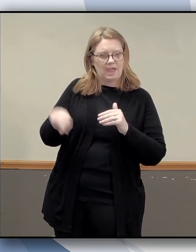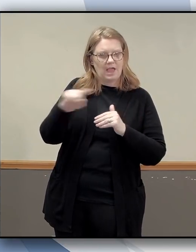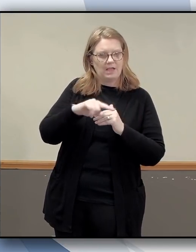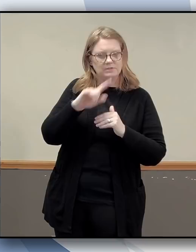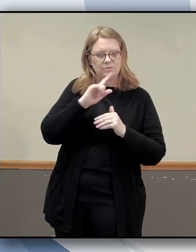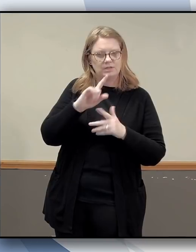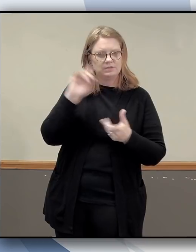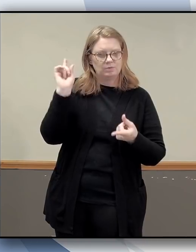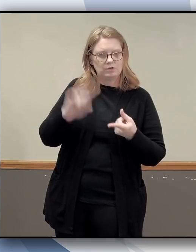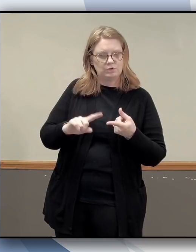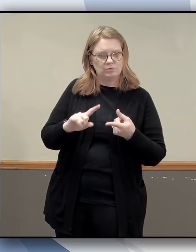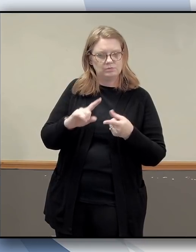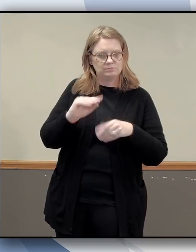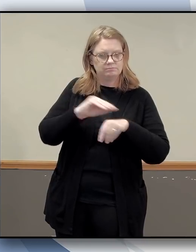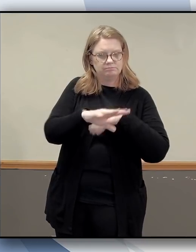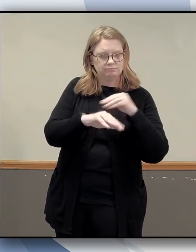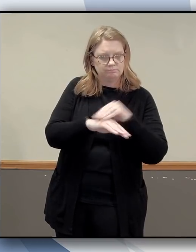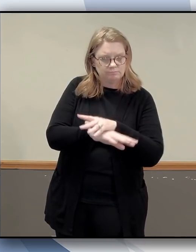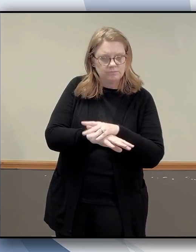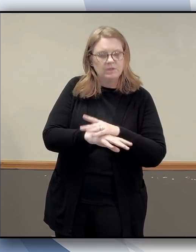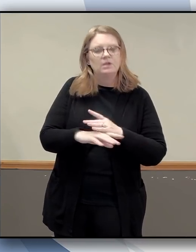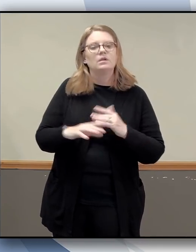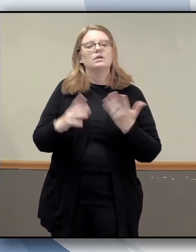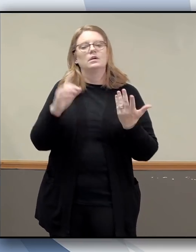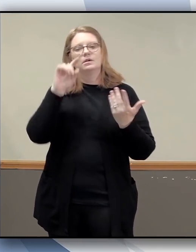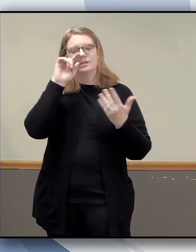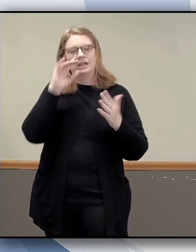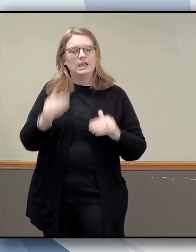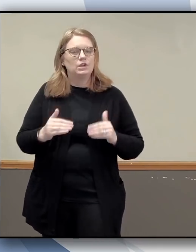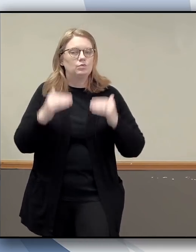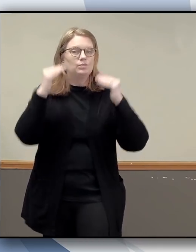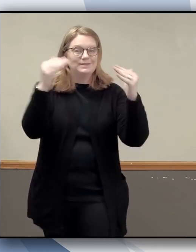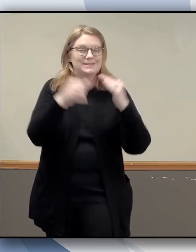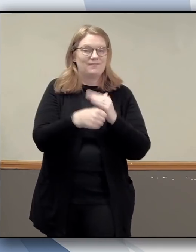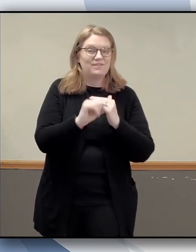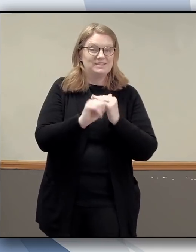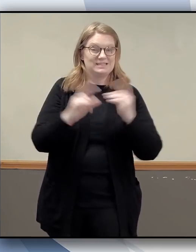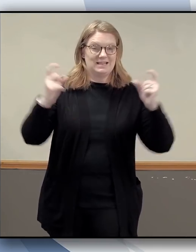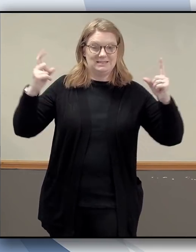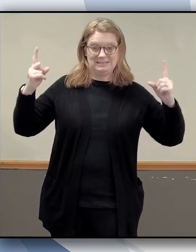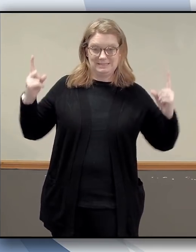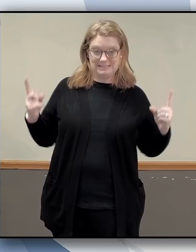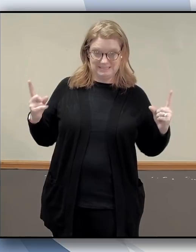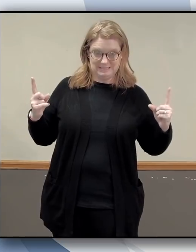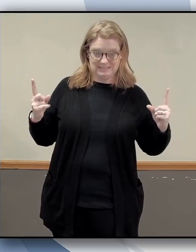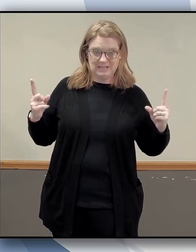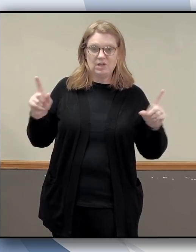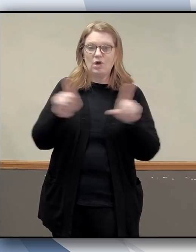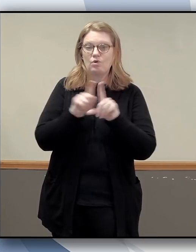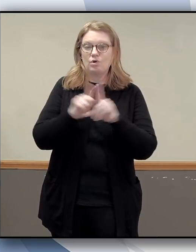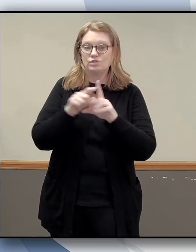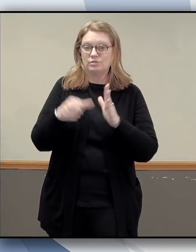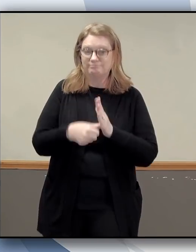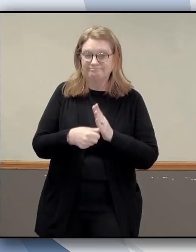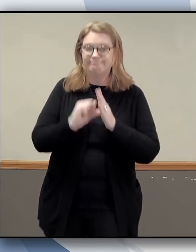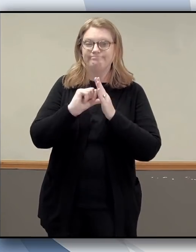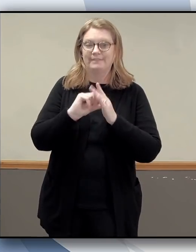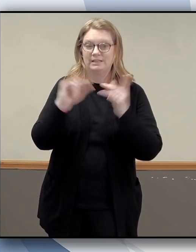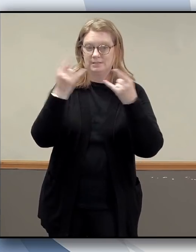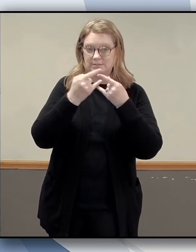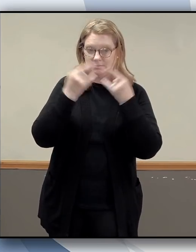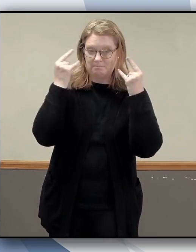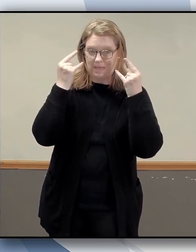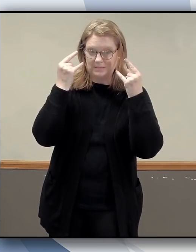such as increased emphasis on distancing and increased emphasis on the use of masks. And we also know